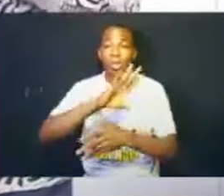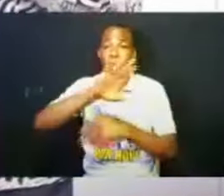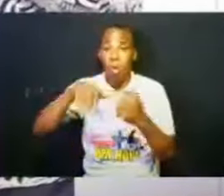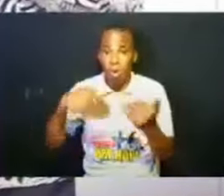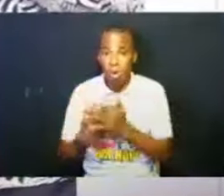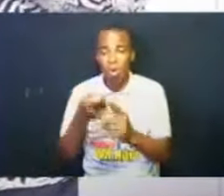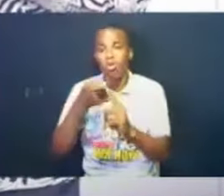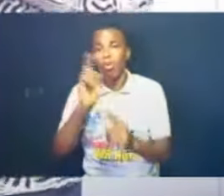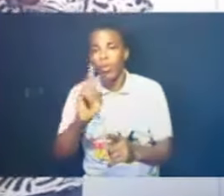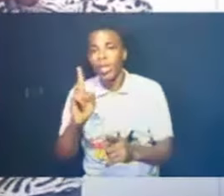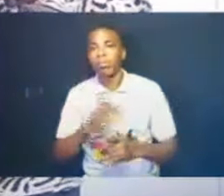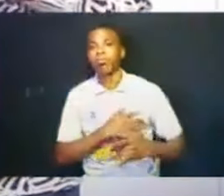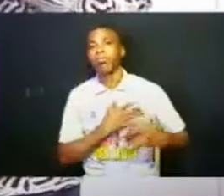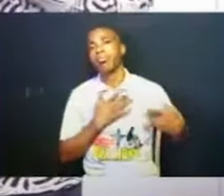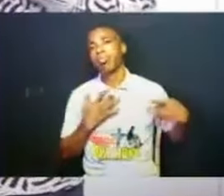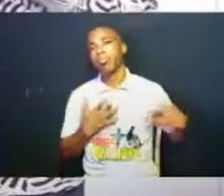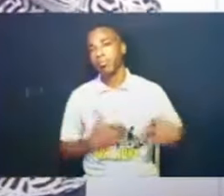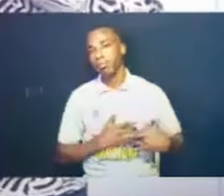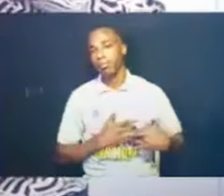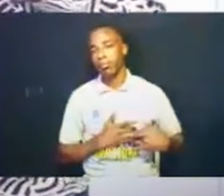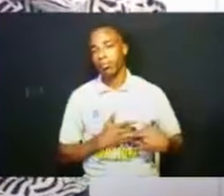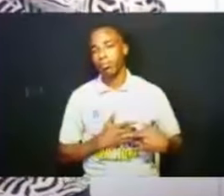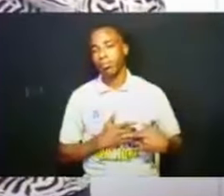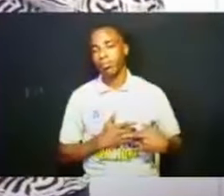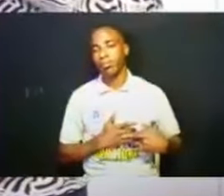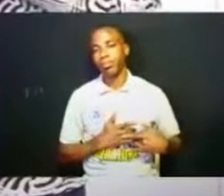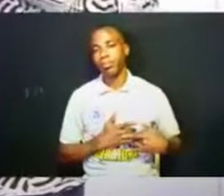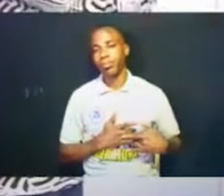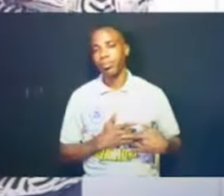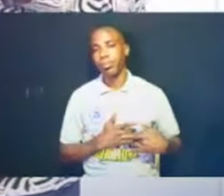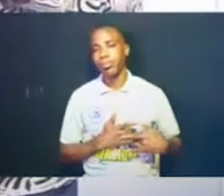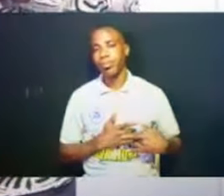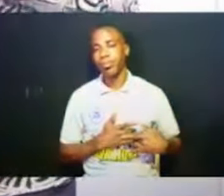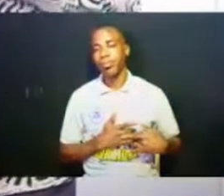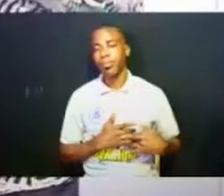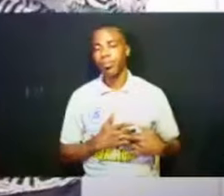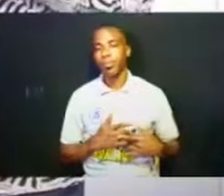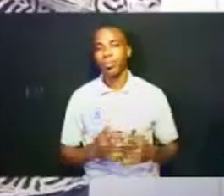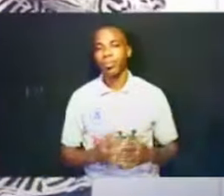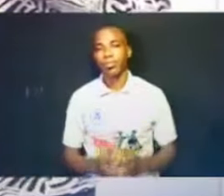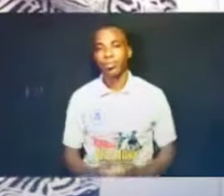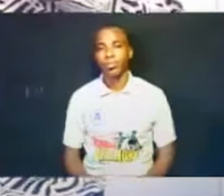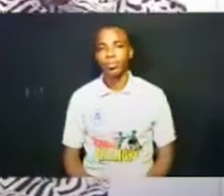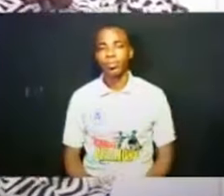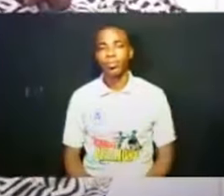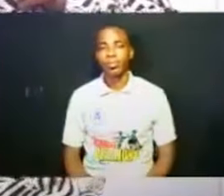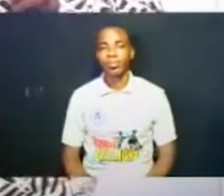is coming out of the heart. Na kumenimu ana adwembone ewudisem ayefasem